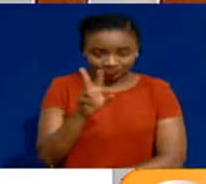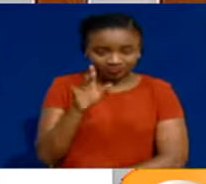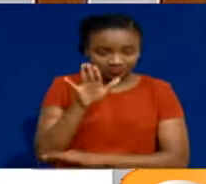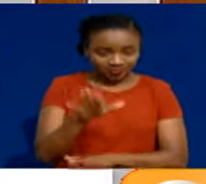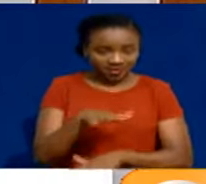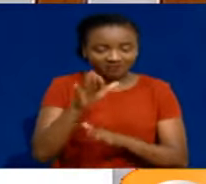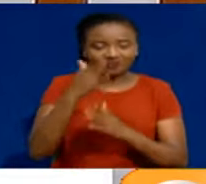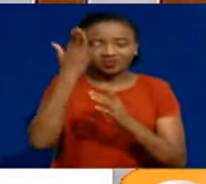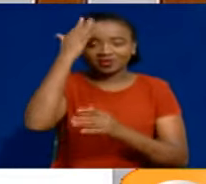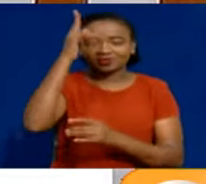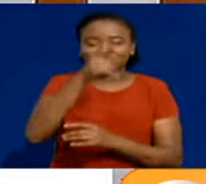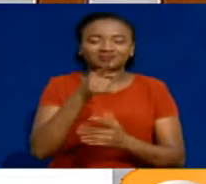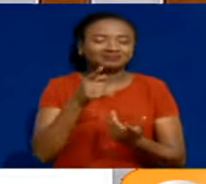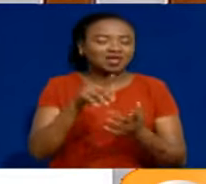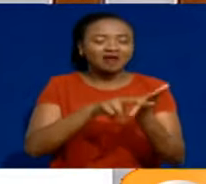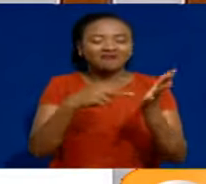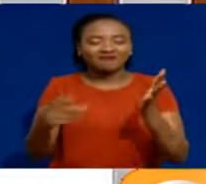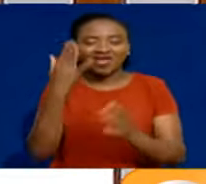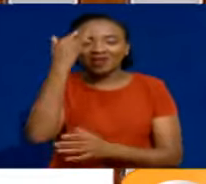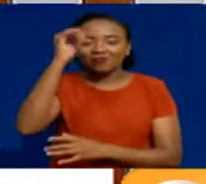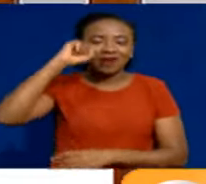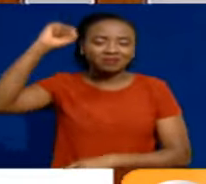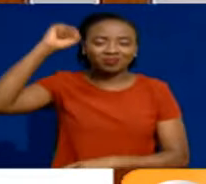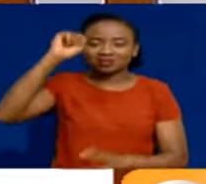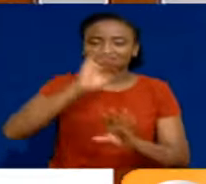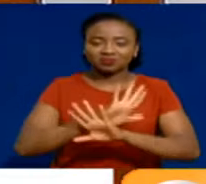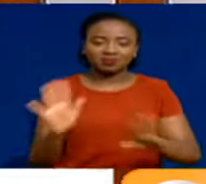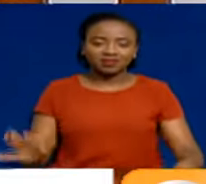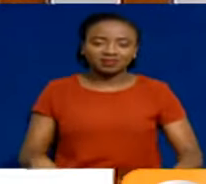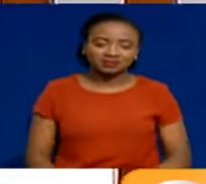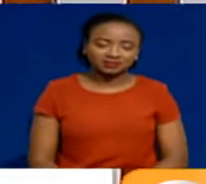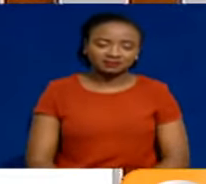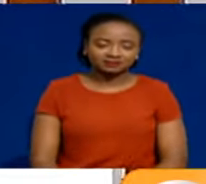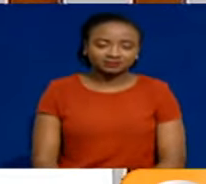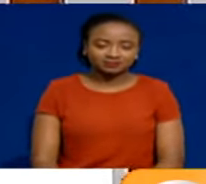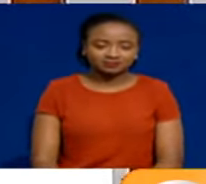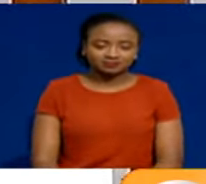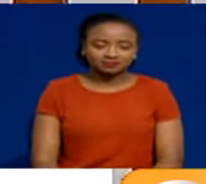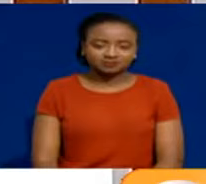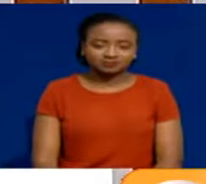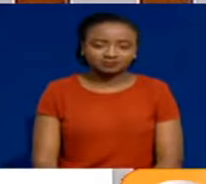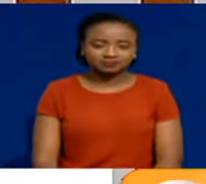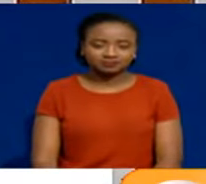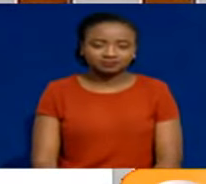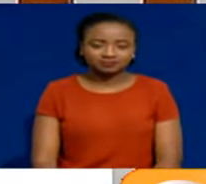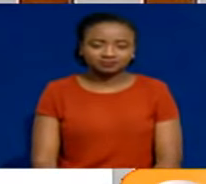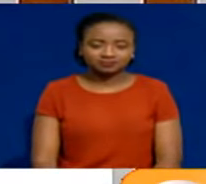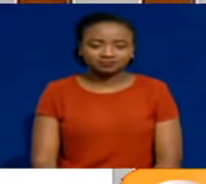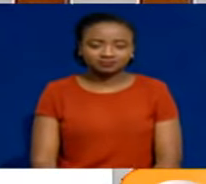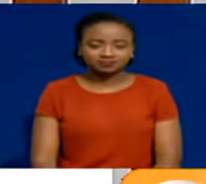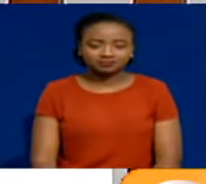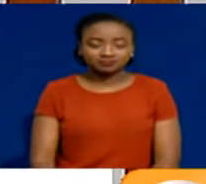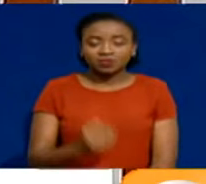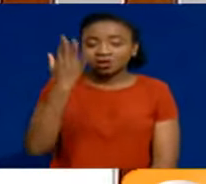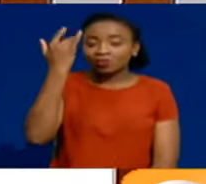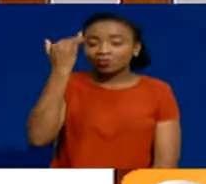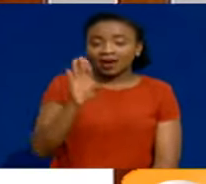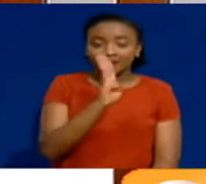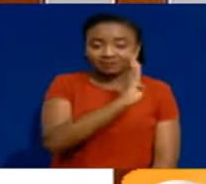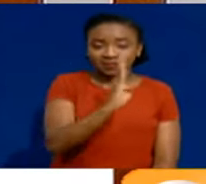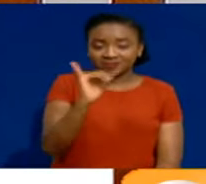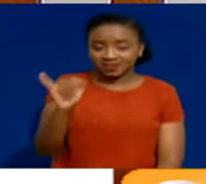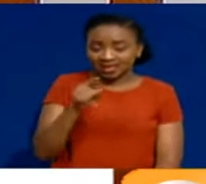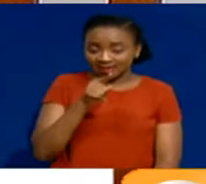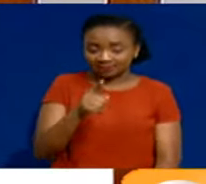apart from Justice Sichari, if you listen to them carefully, political. Because BBI, for